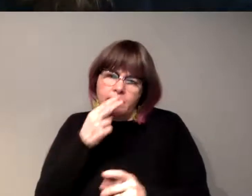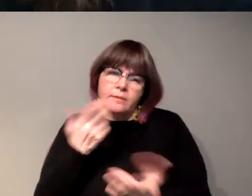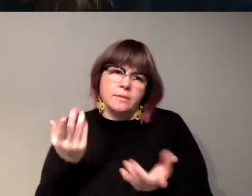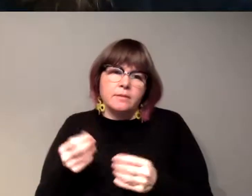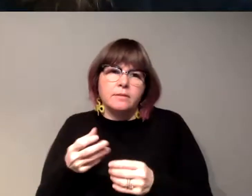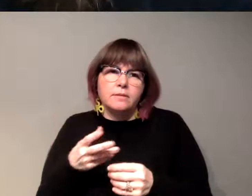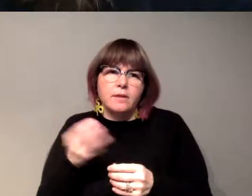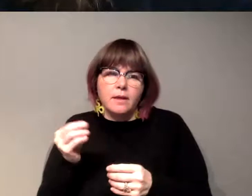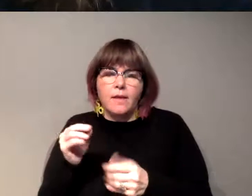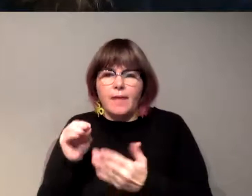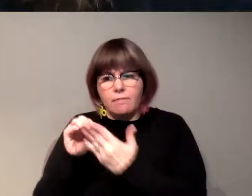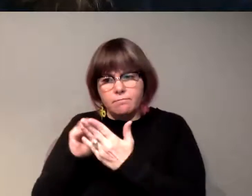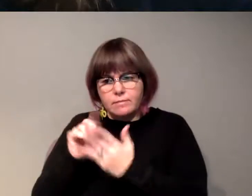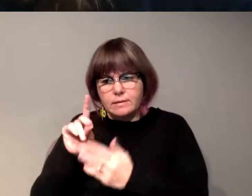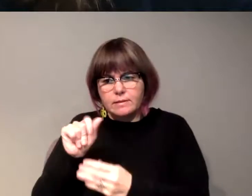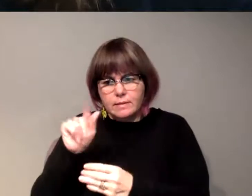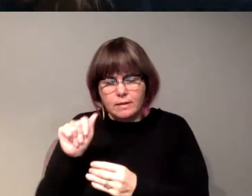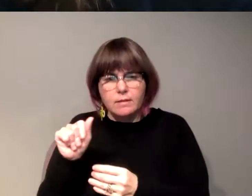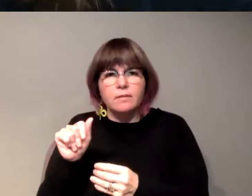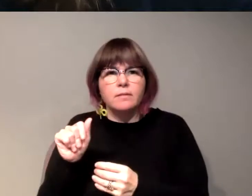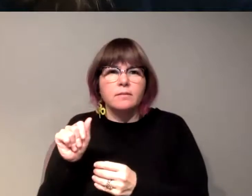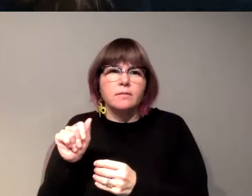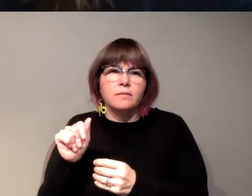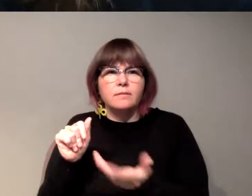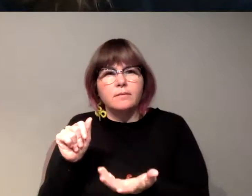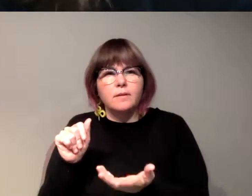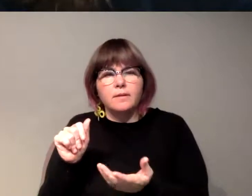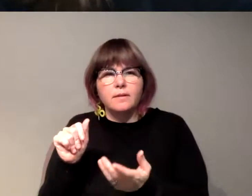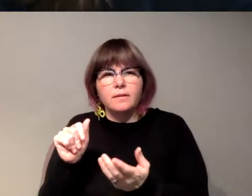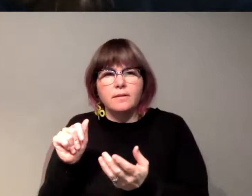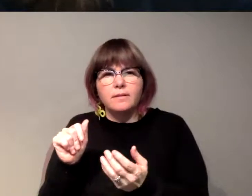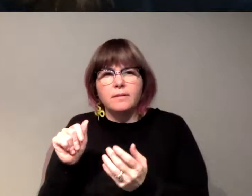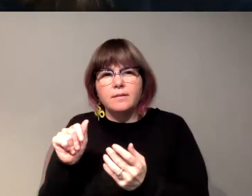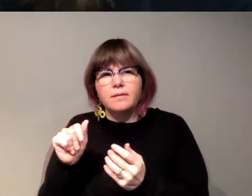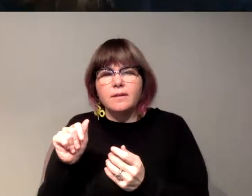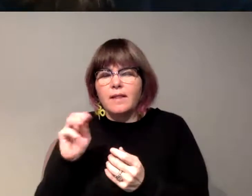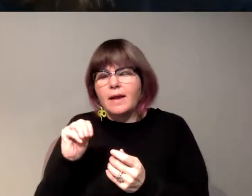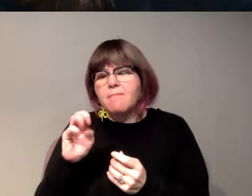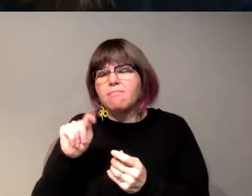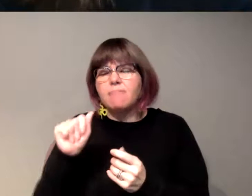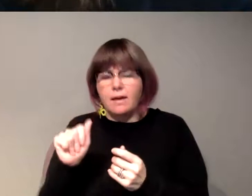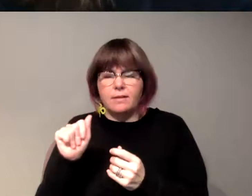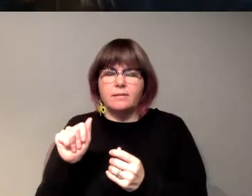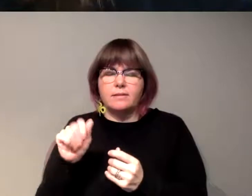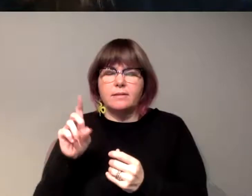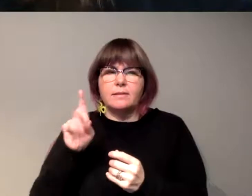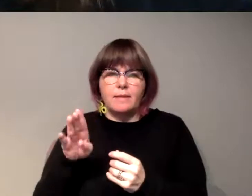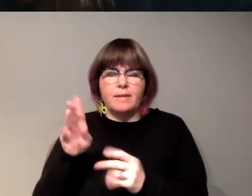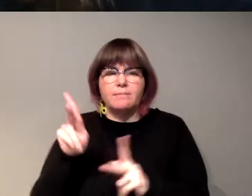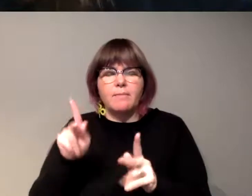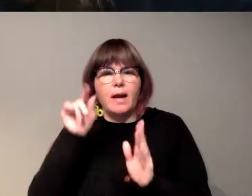the data to go into a meta database so that people can